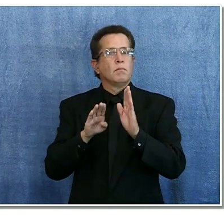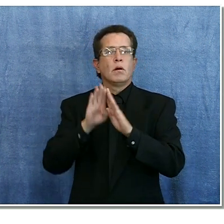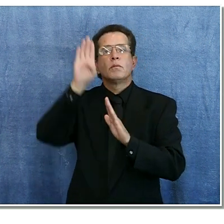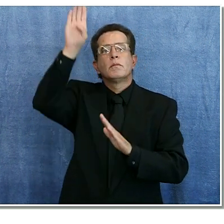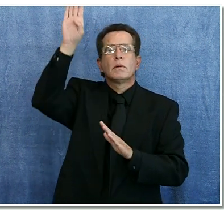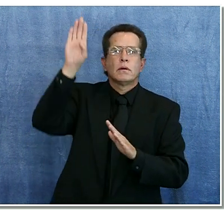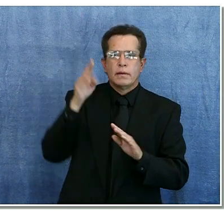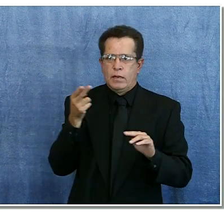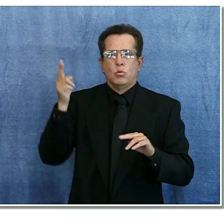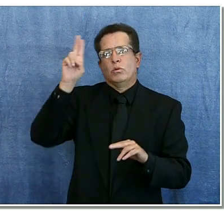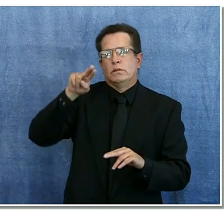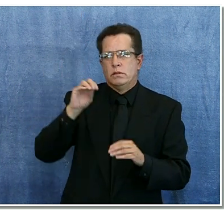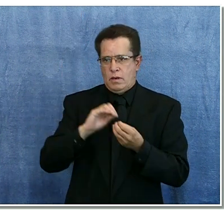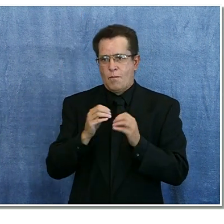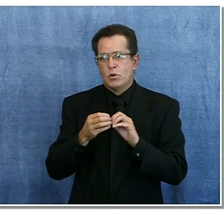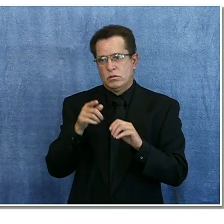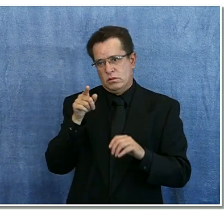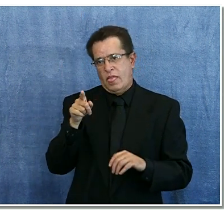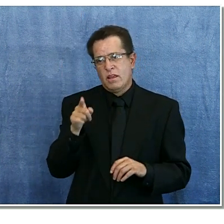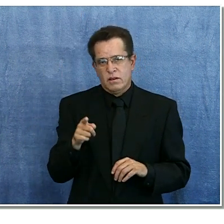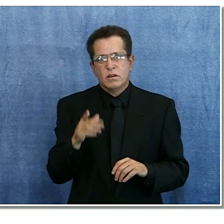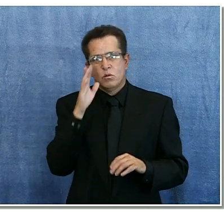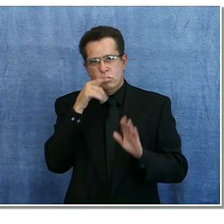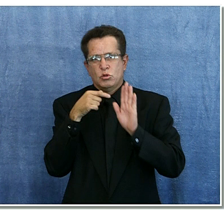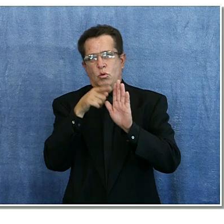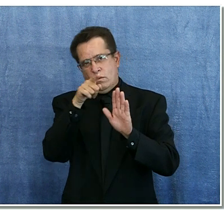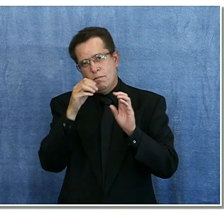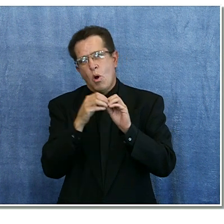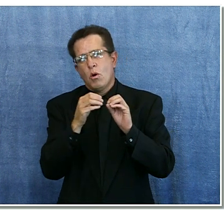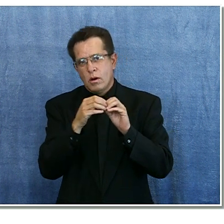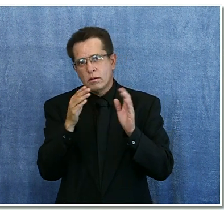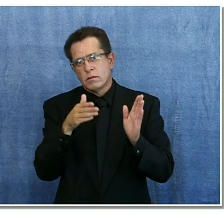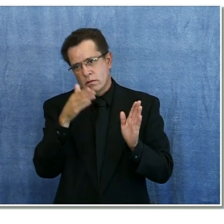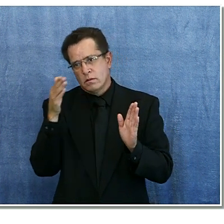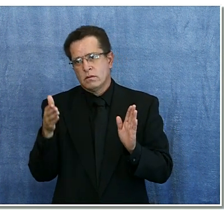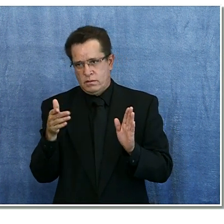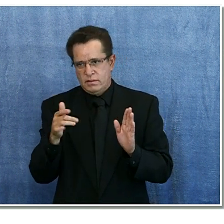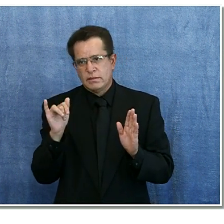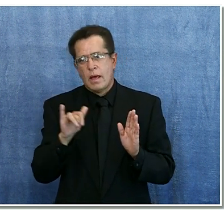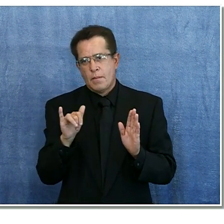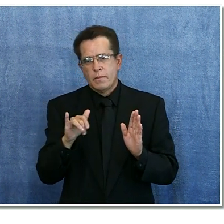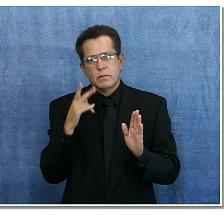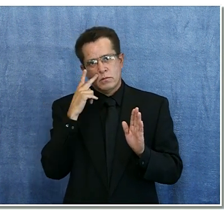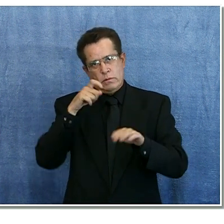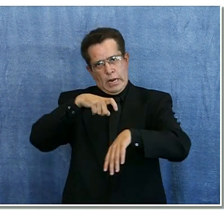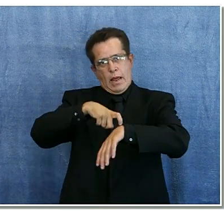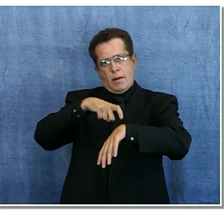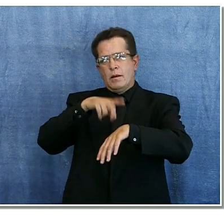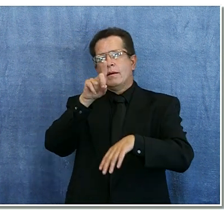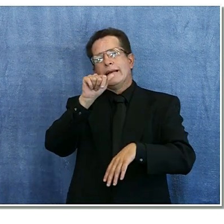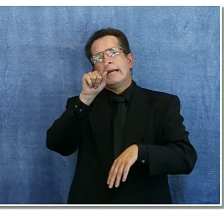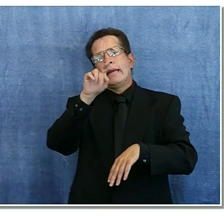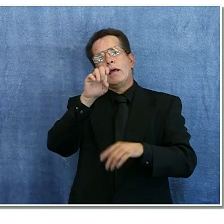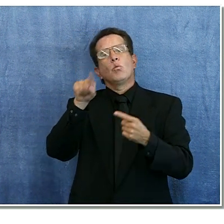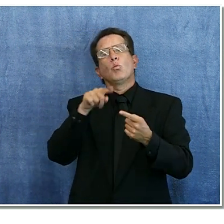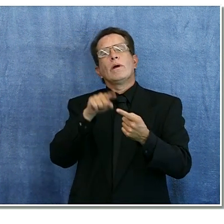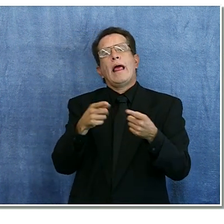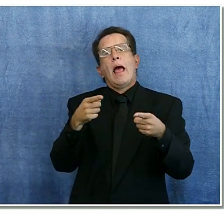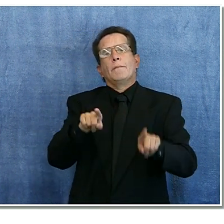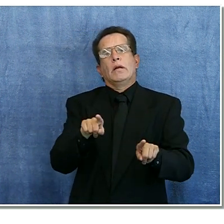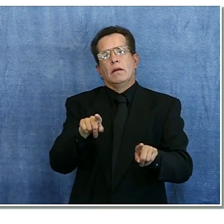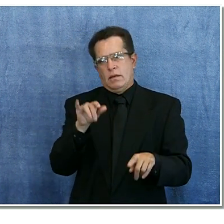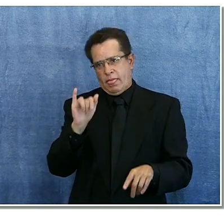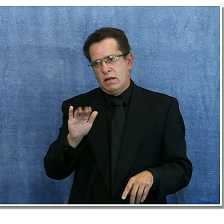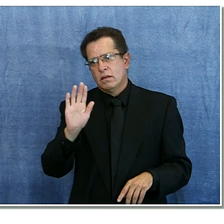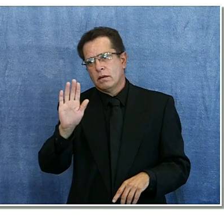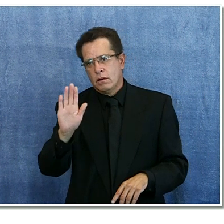increase. And we have some additional slides that we'll show you in just a minute. But because